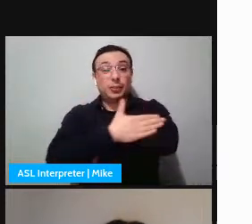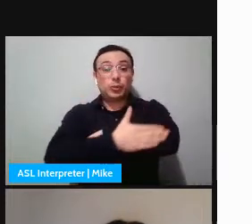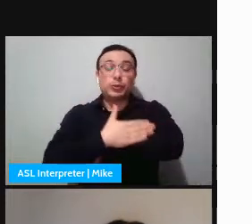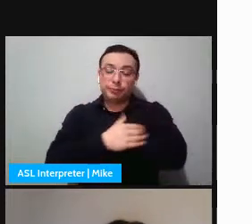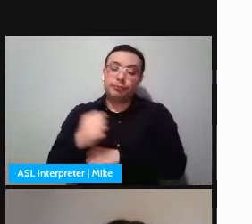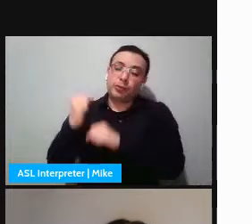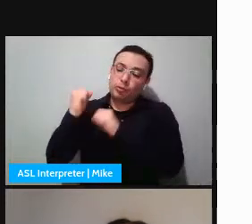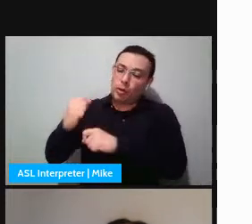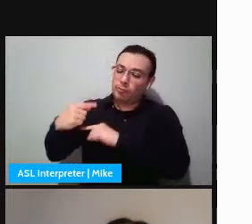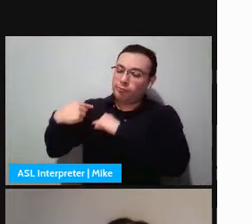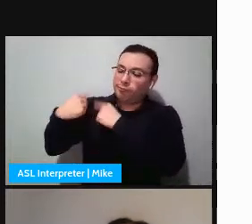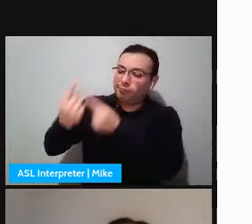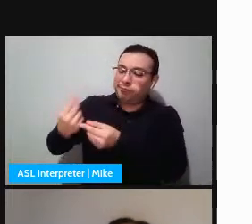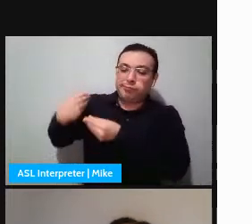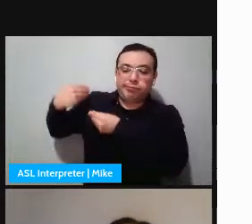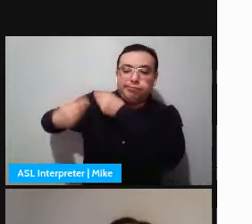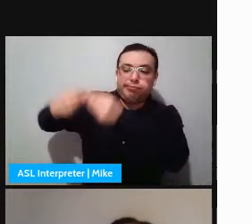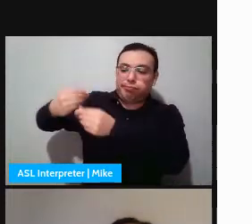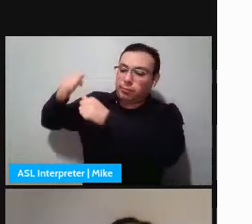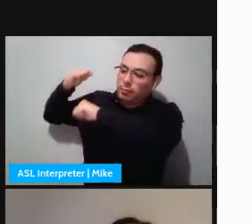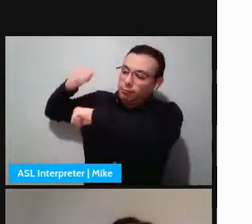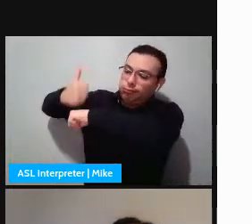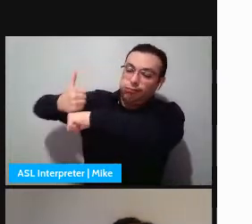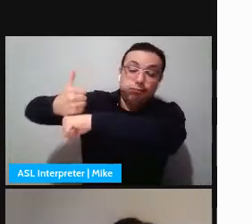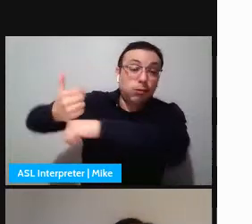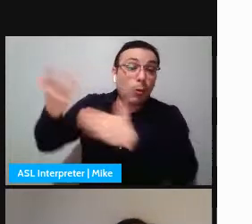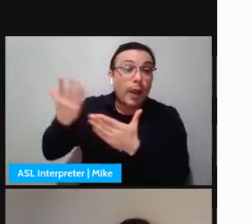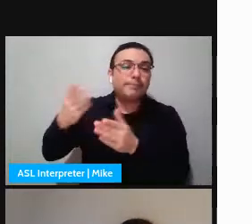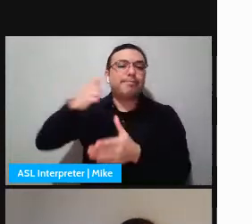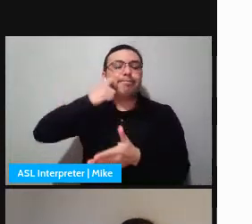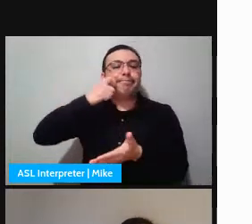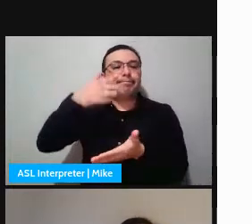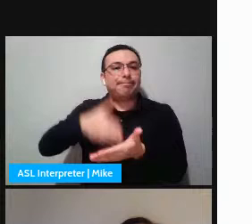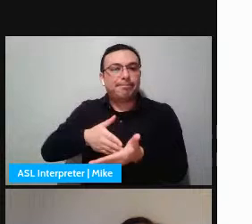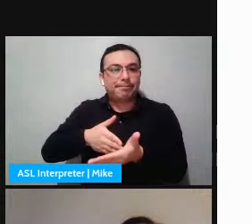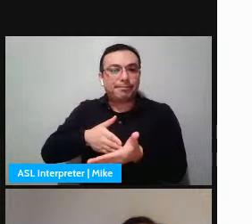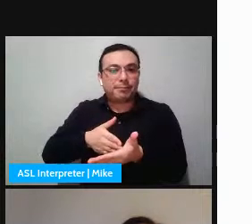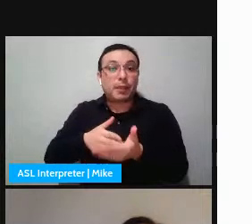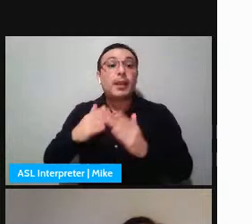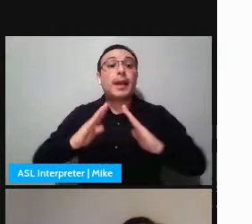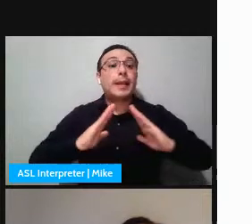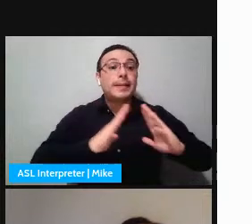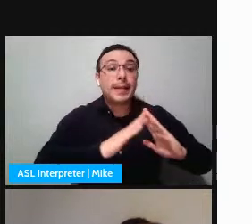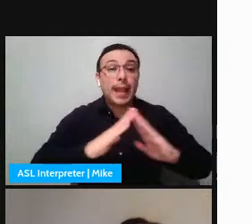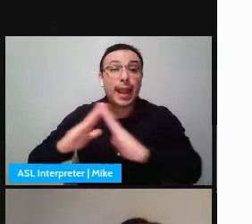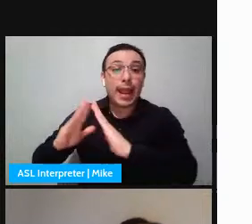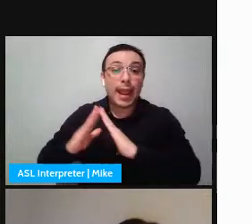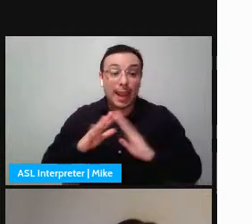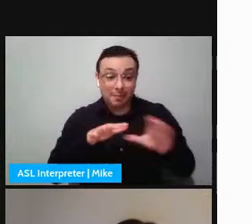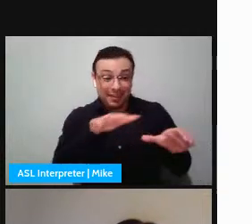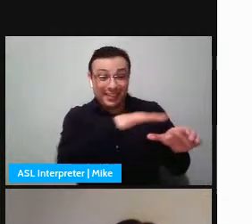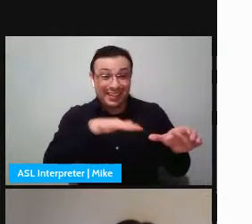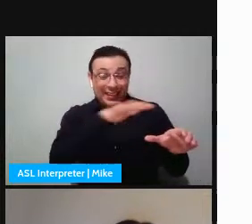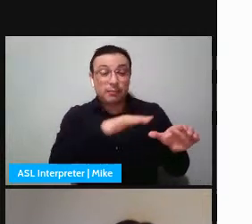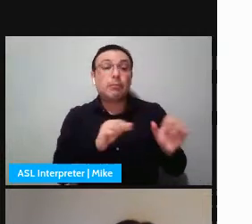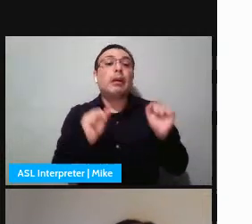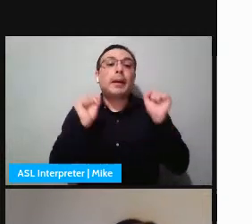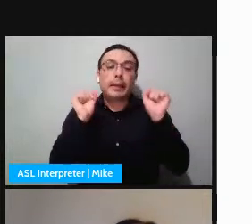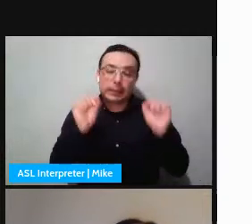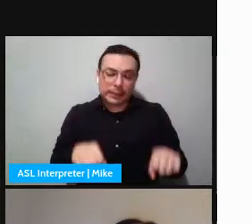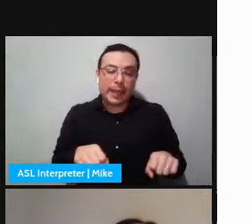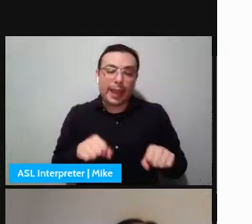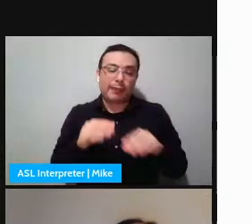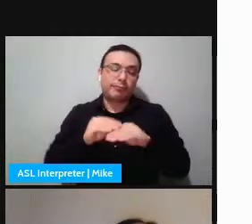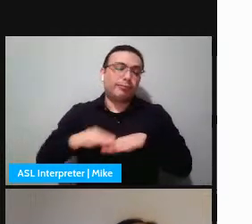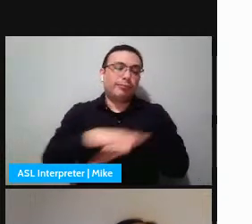density neighborhoods puts you at higher risk of contracting COVID-19. This has resulted from things such as redlining in our country, where